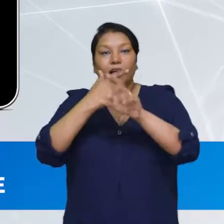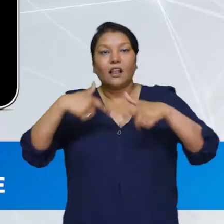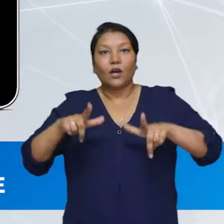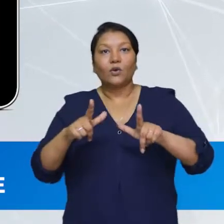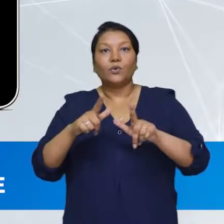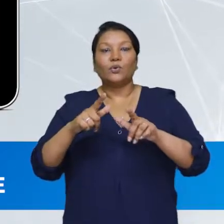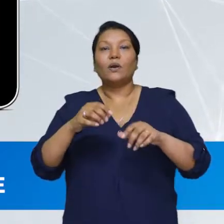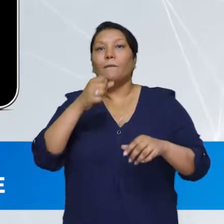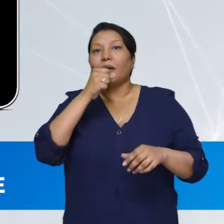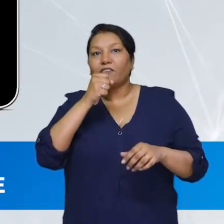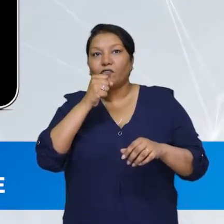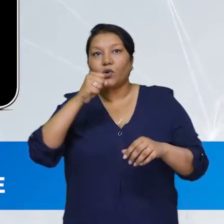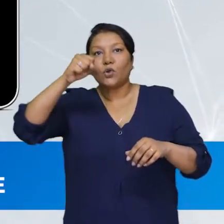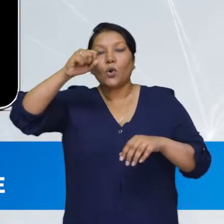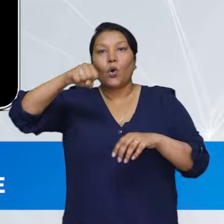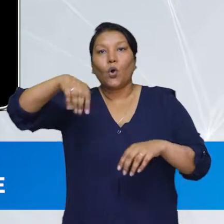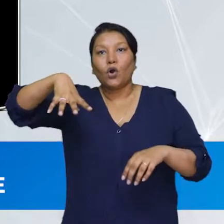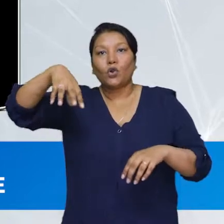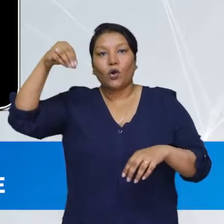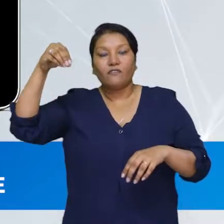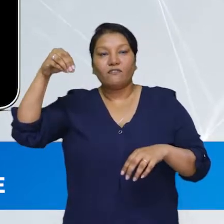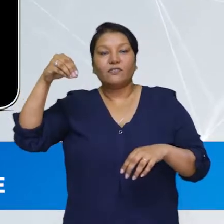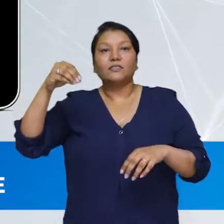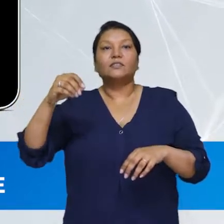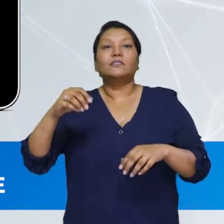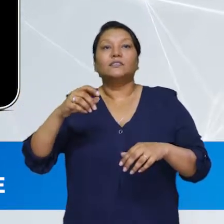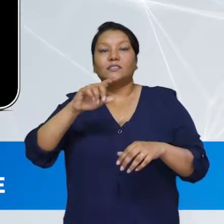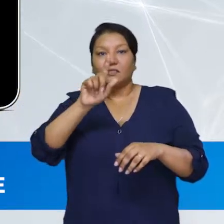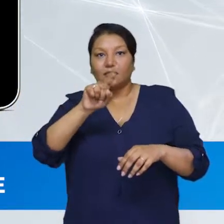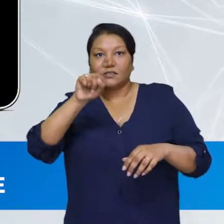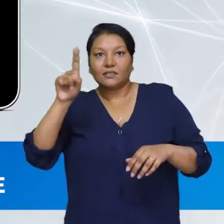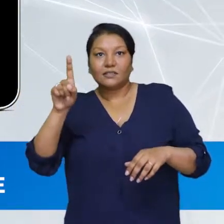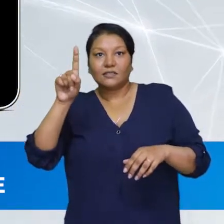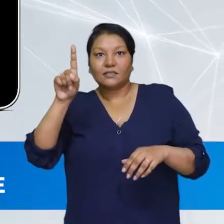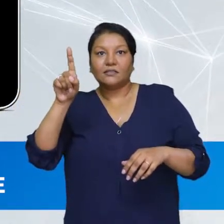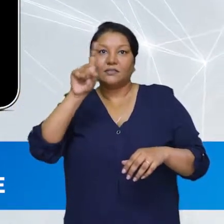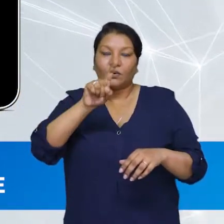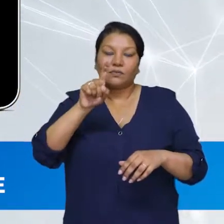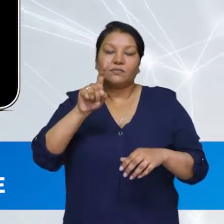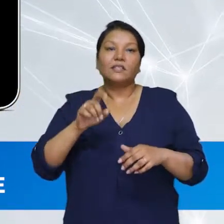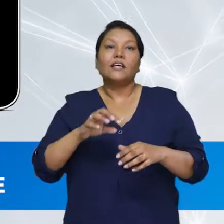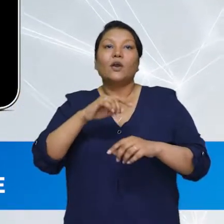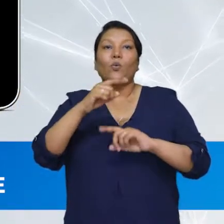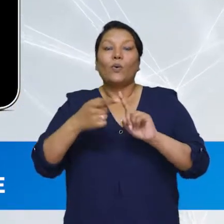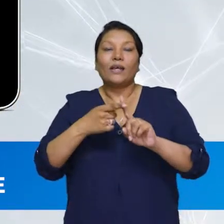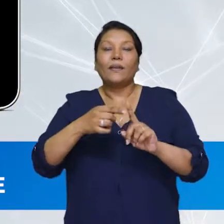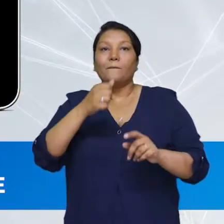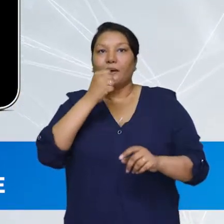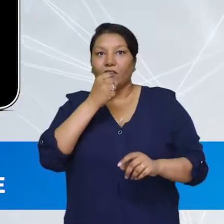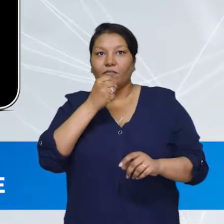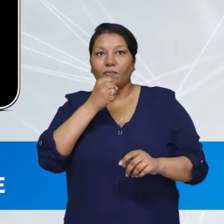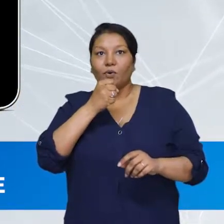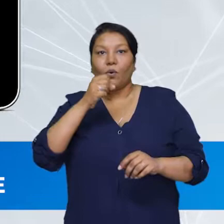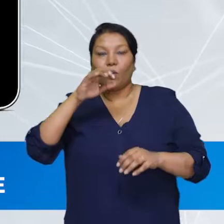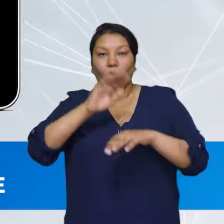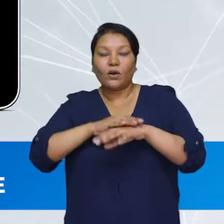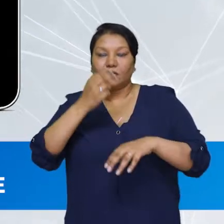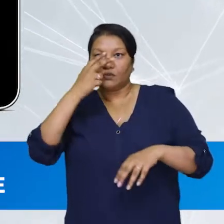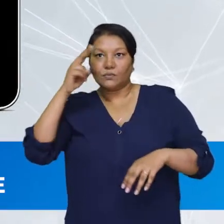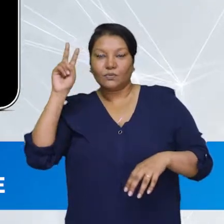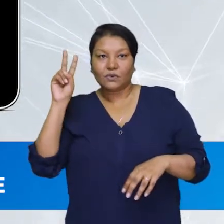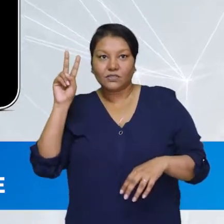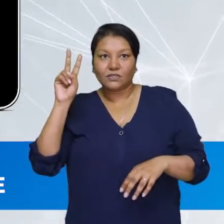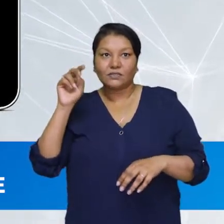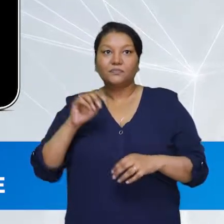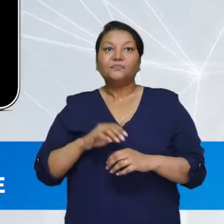and off. During a call, your mic can be turned on or off by clicking this icon. When your mic is turned on